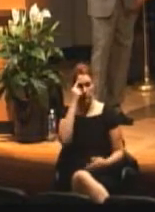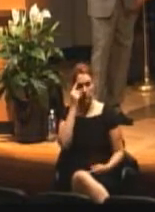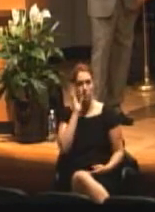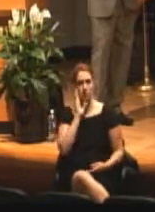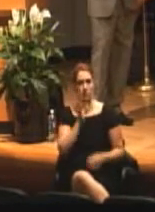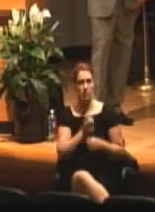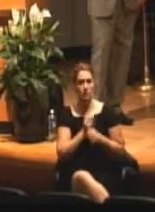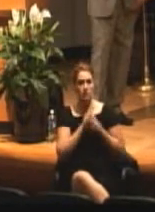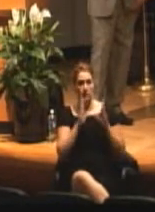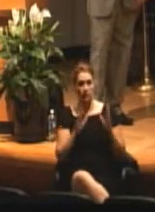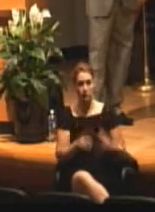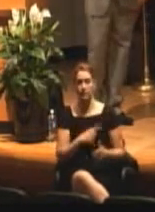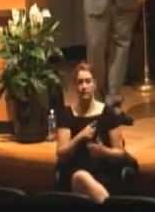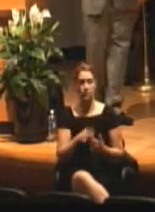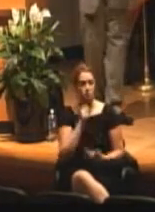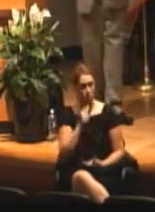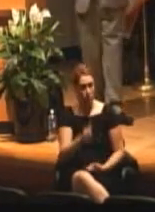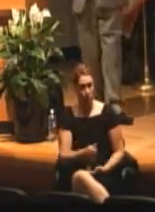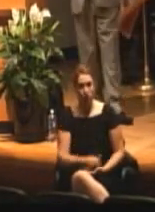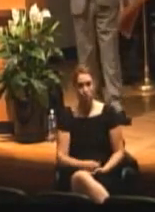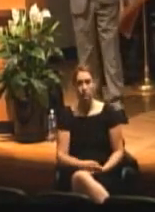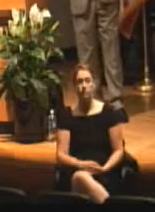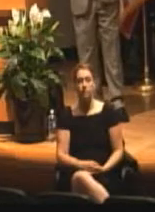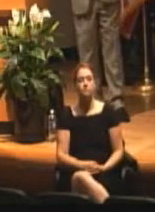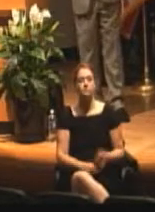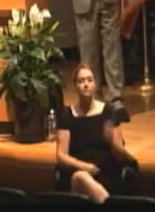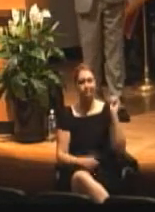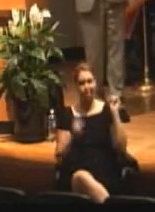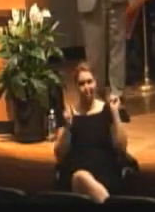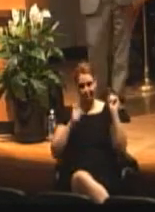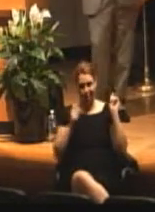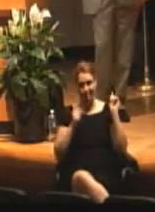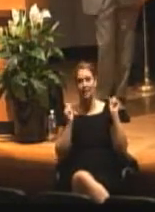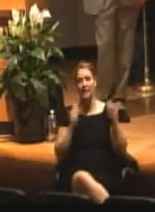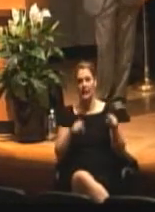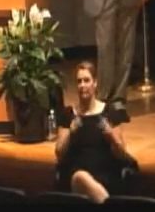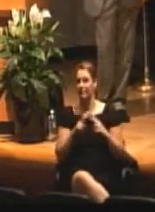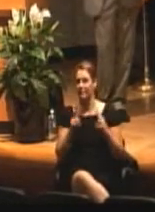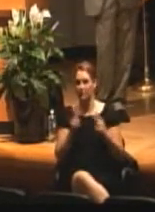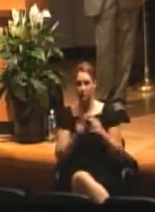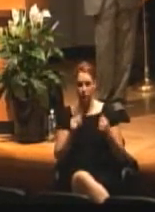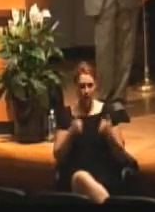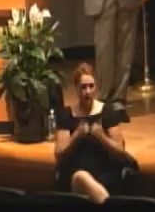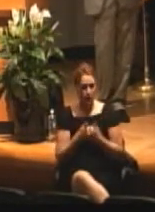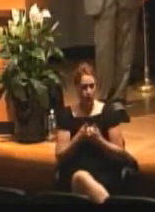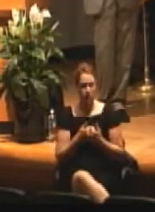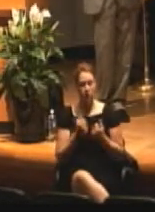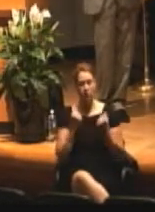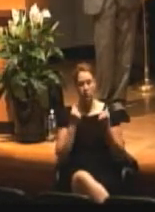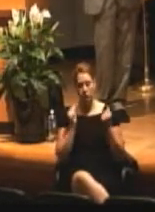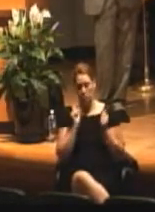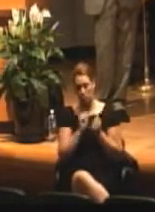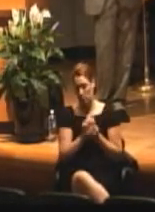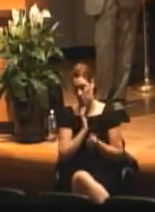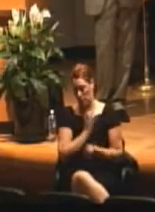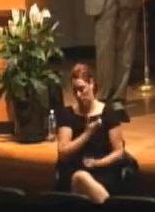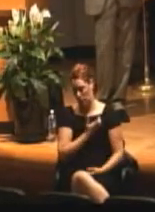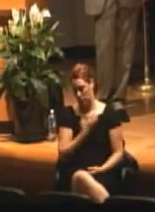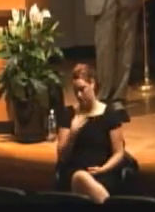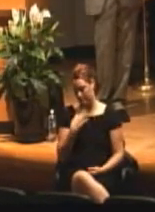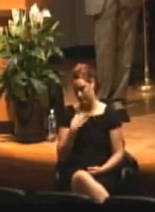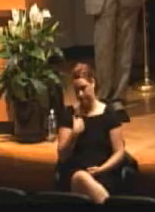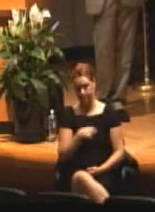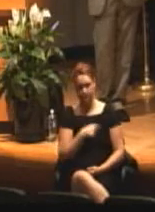house and you don't. Yeah, it can be, it could be a very challenging thing. With the applications that we send out, and I know a lot of other places